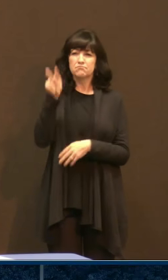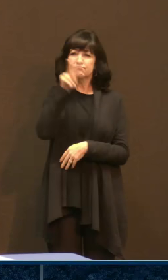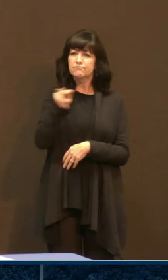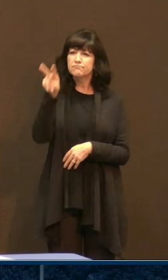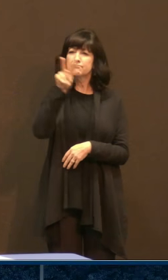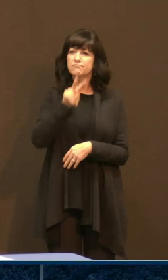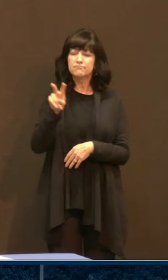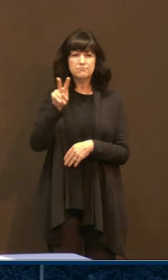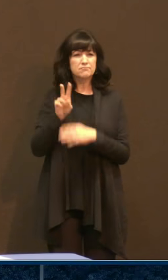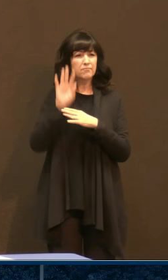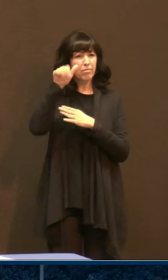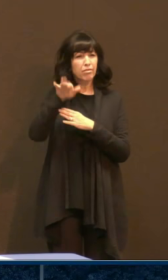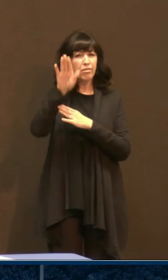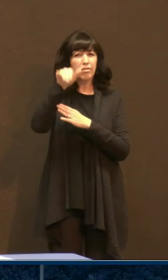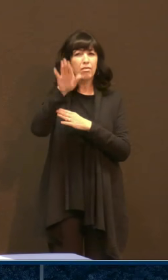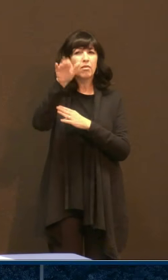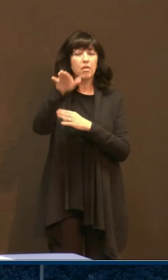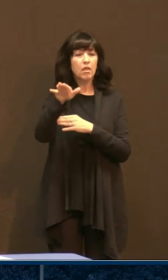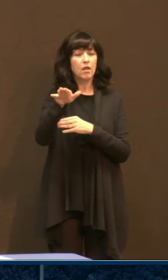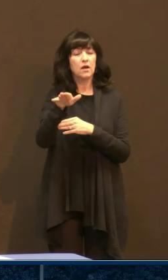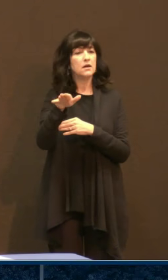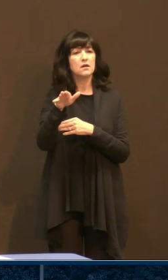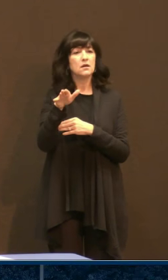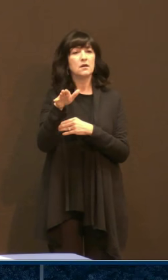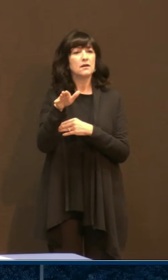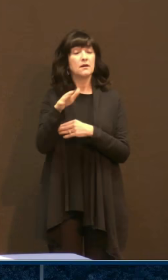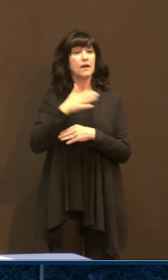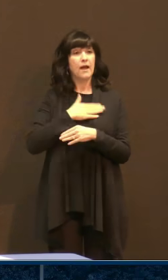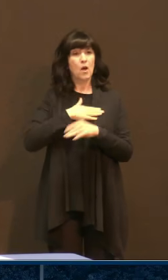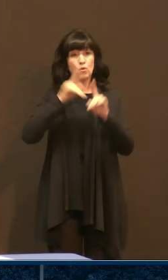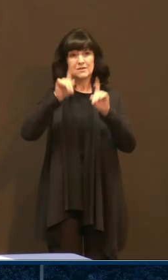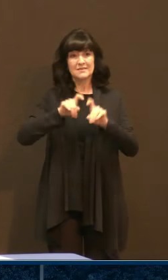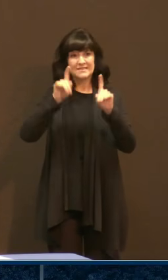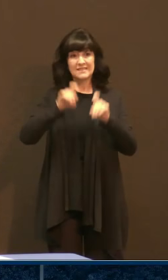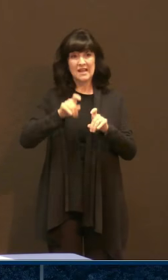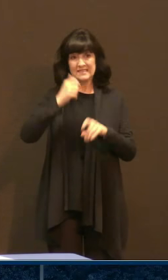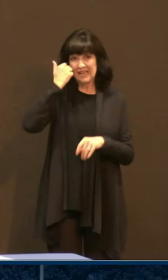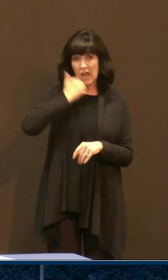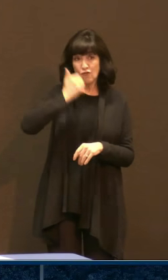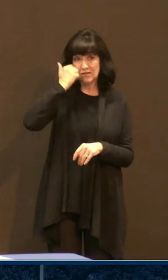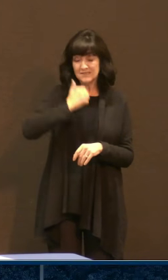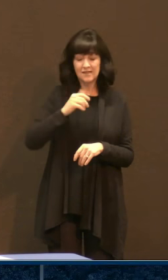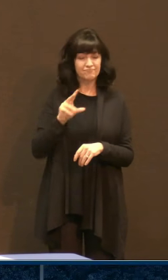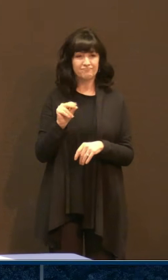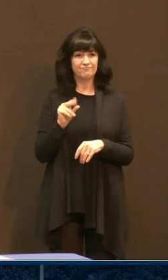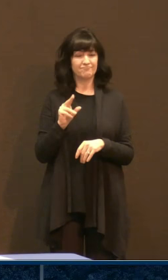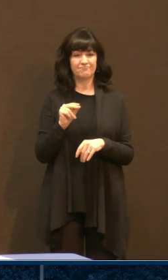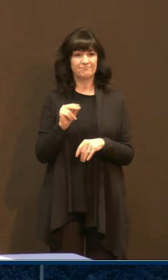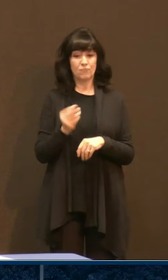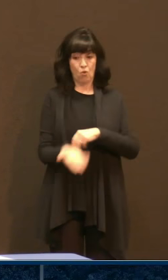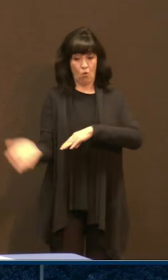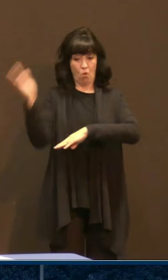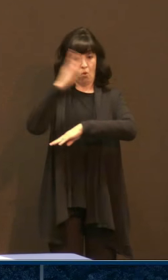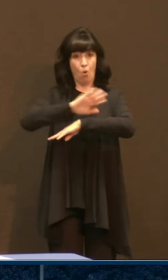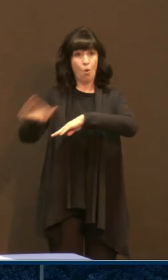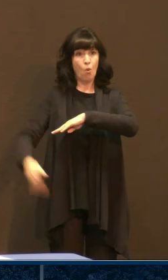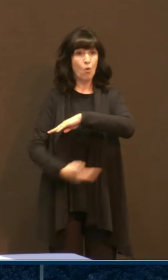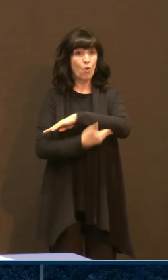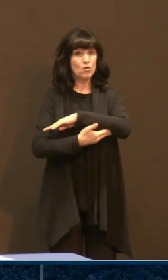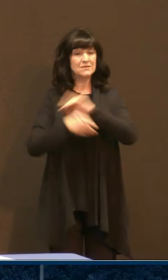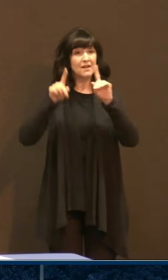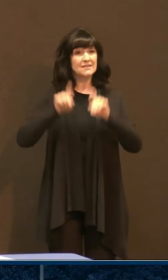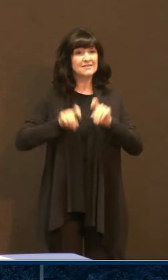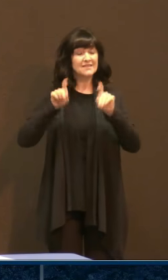the way our testing's been done, not every day, not all hours of the day, and with different